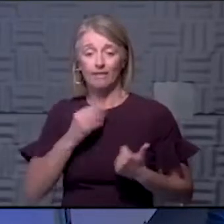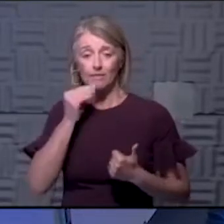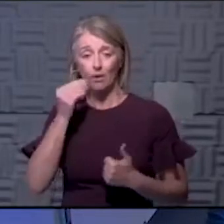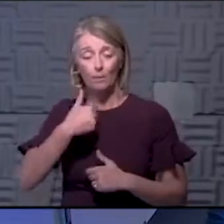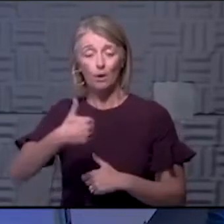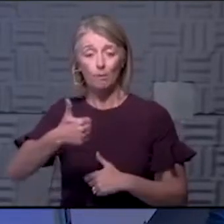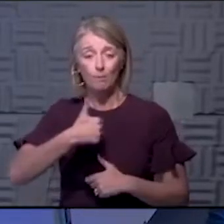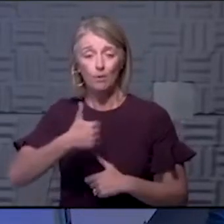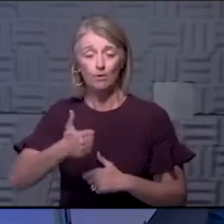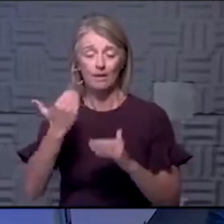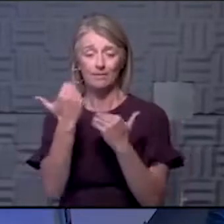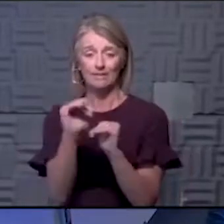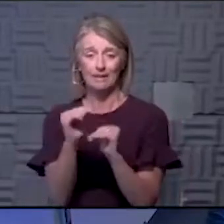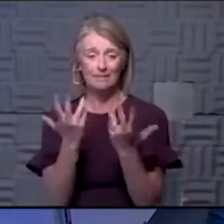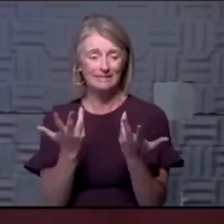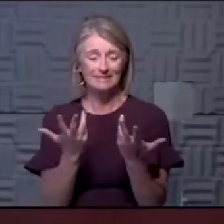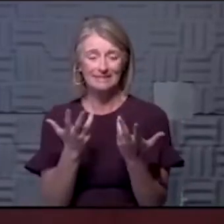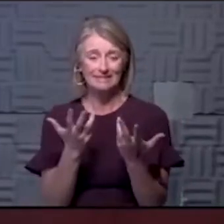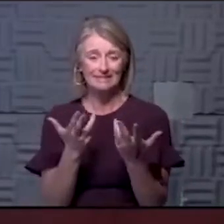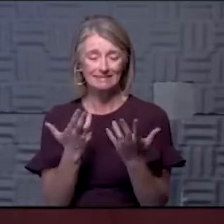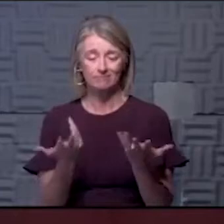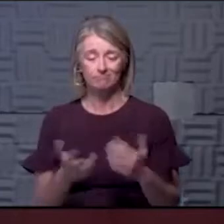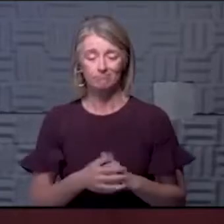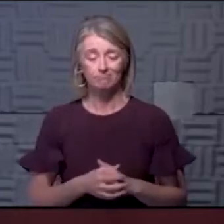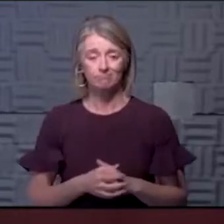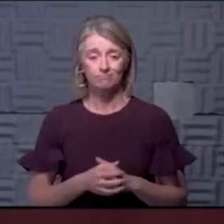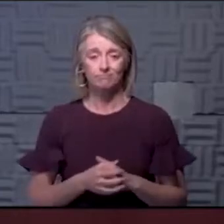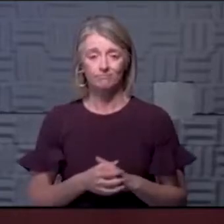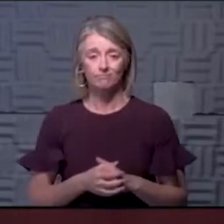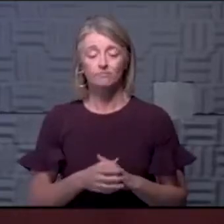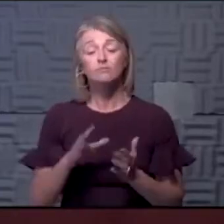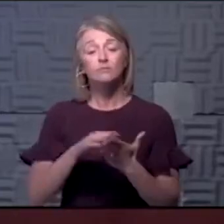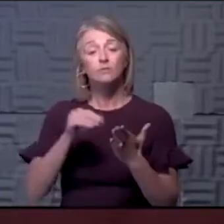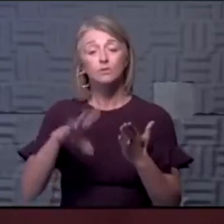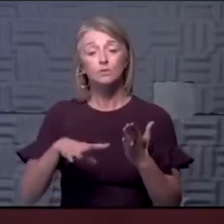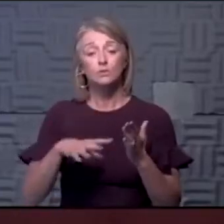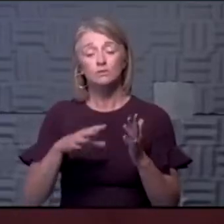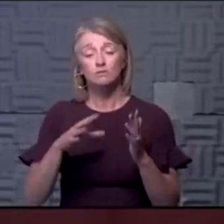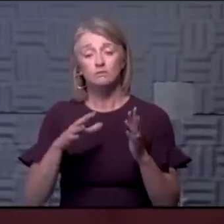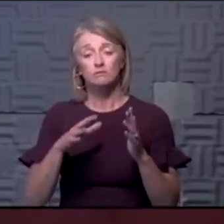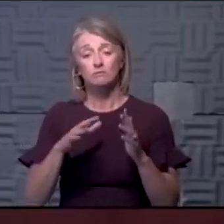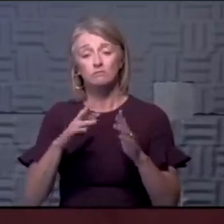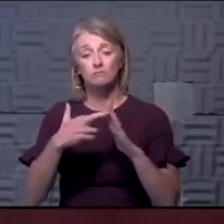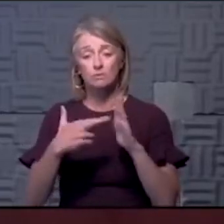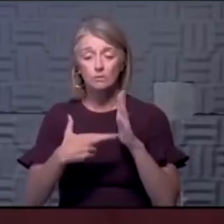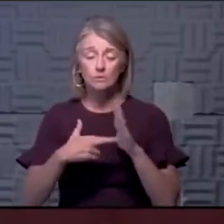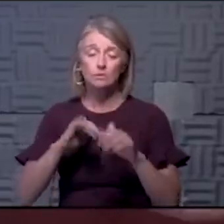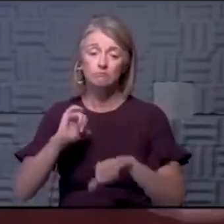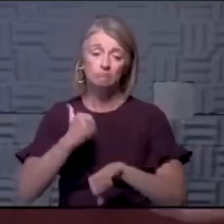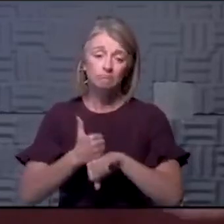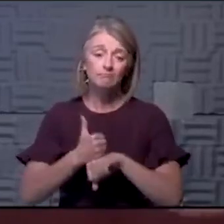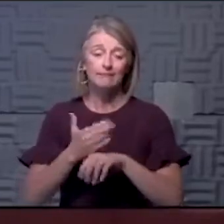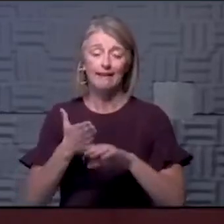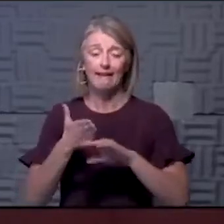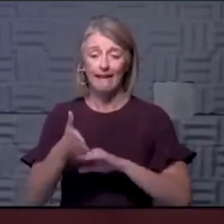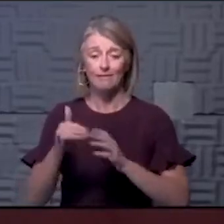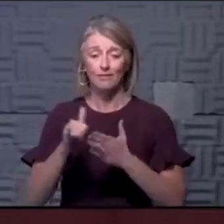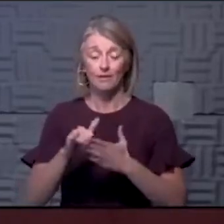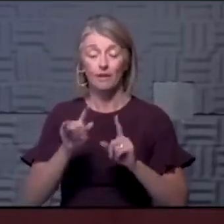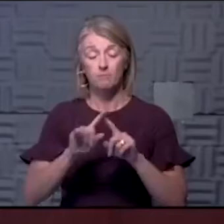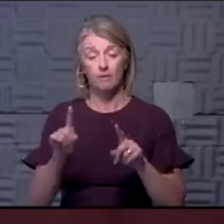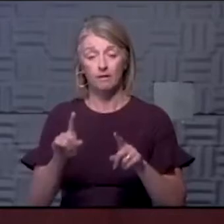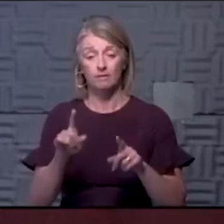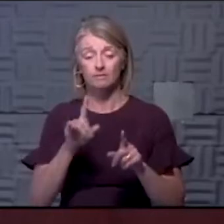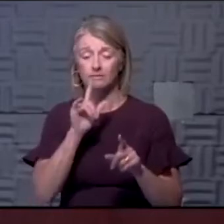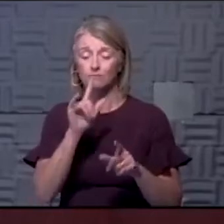I mean, you have limited levers. Right, and we have, student conduct policies that we can put in place. Of course, that's after the fact and